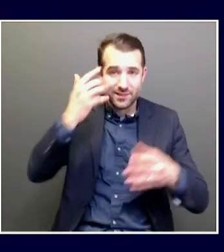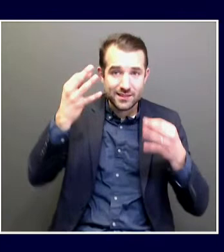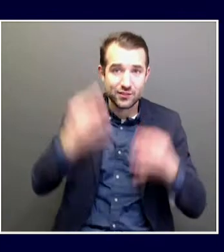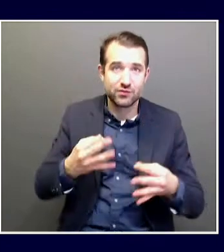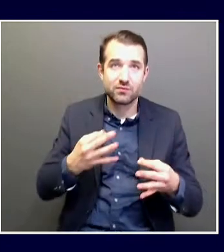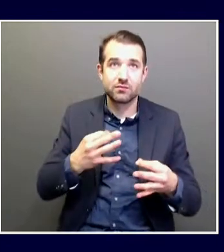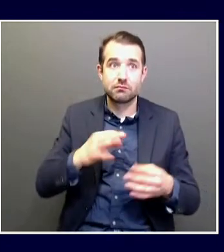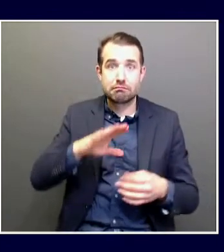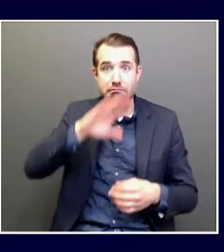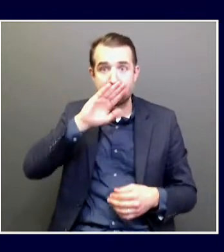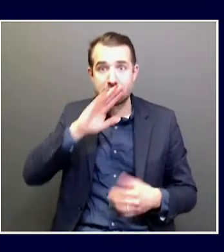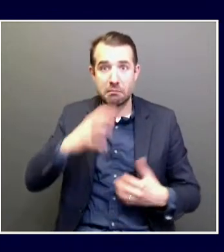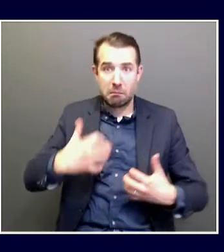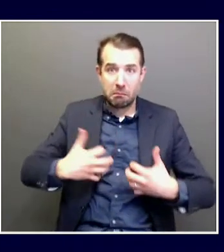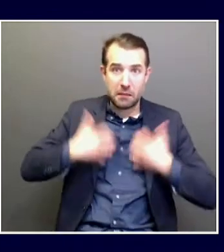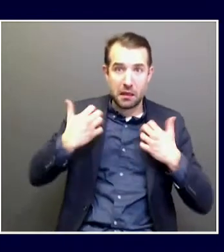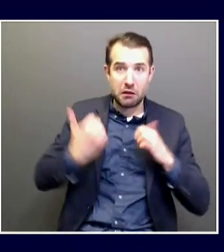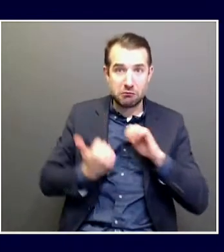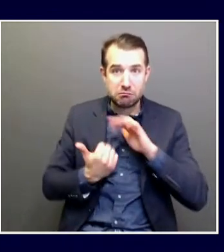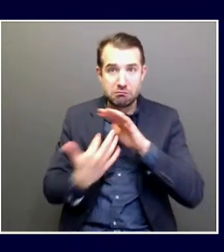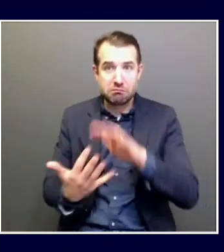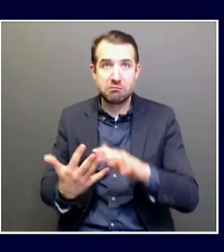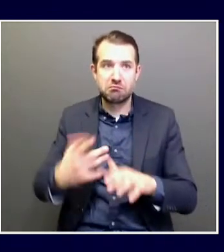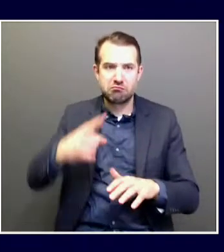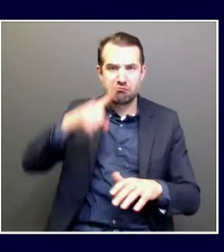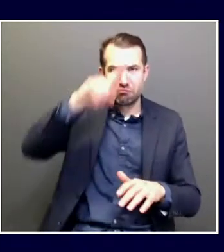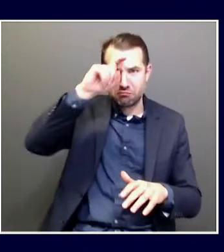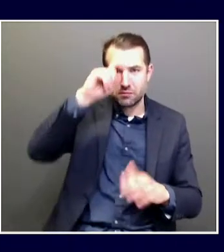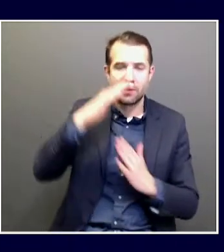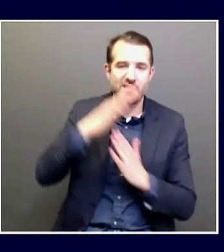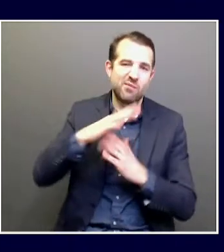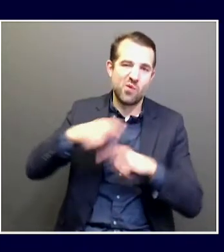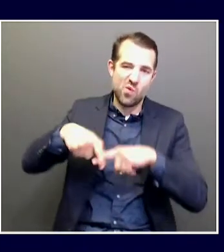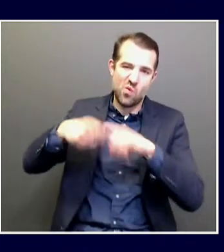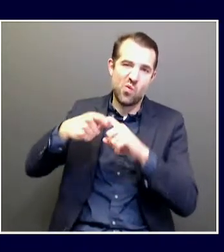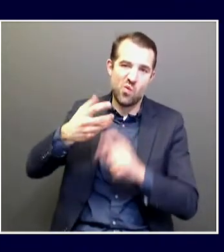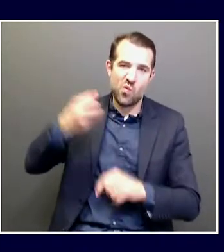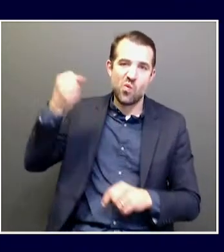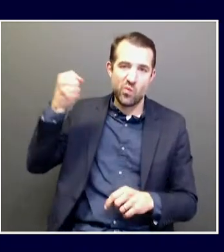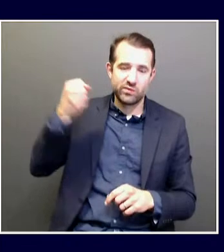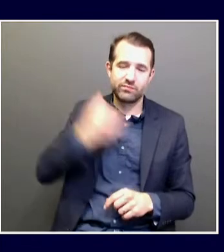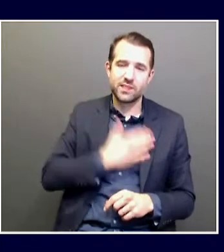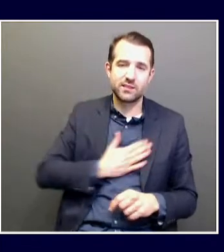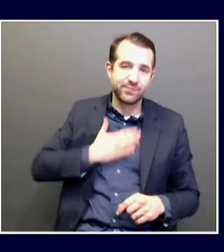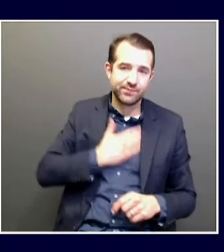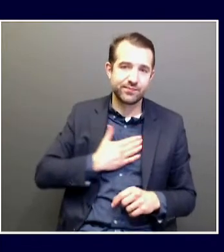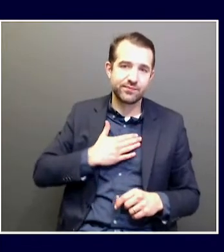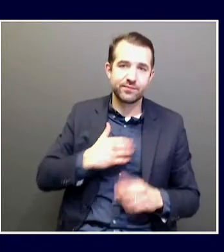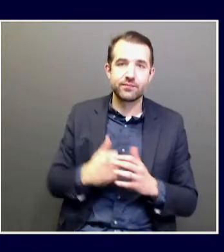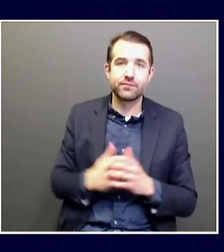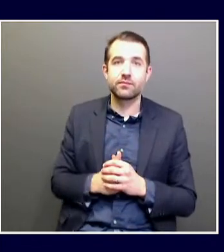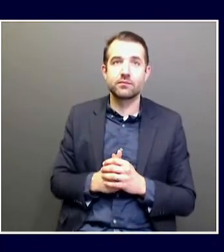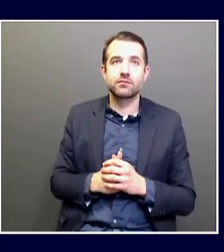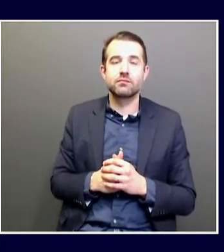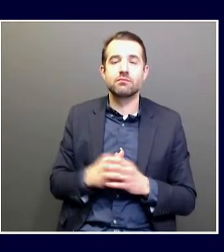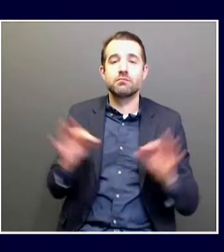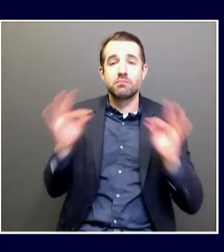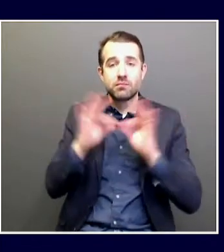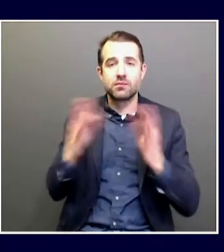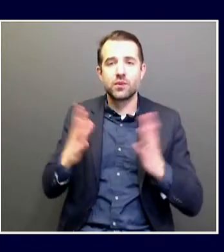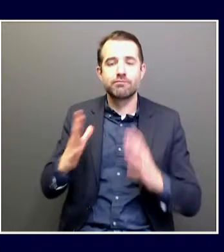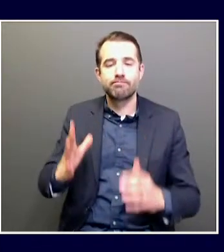than being bewildered, my ask is that you approach those folks in your life, not with frustration, but with